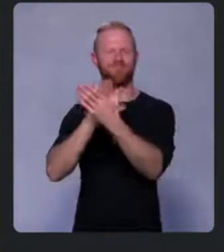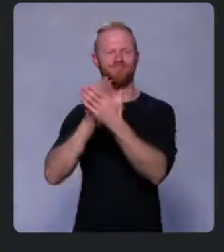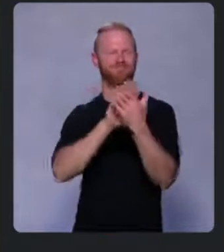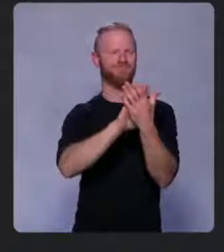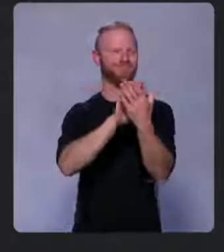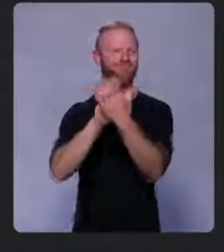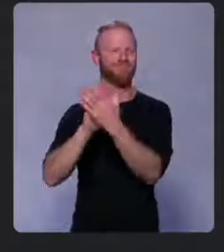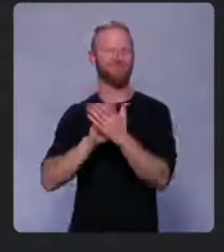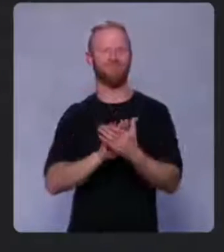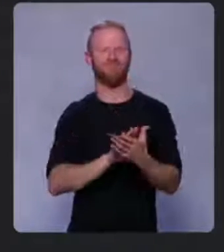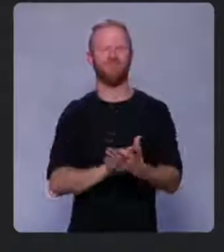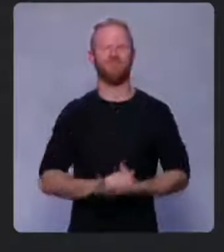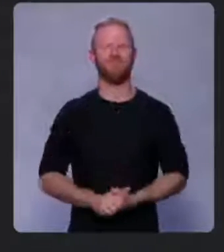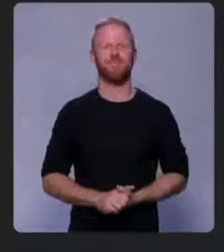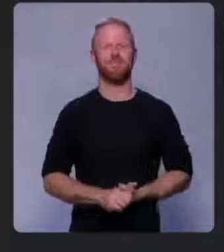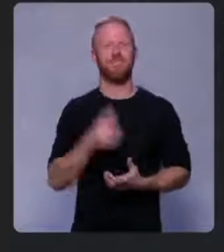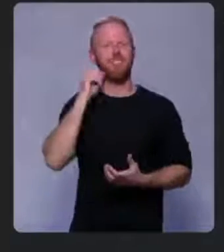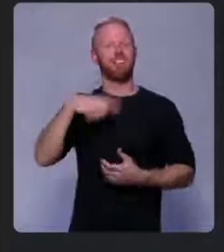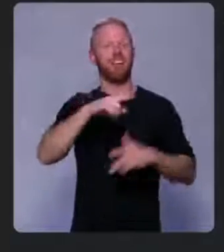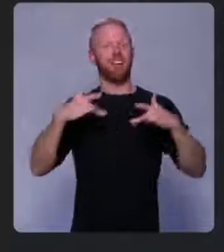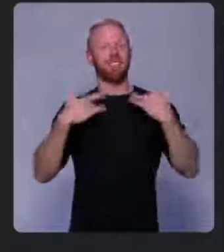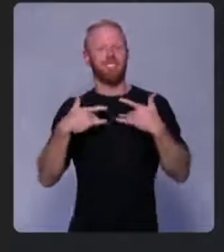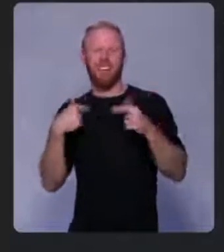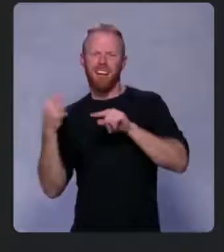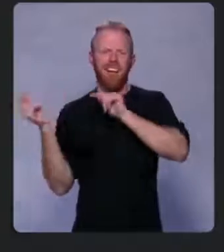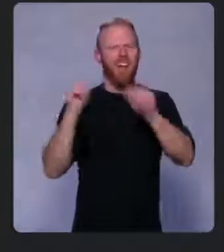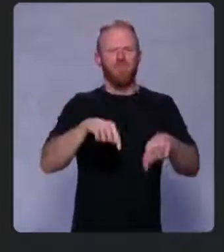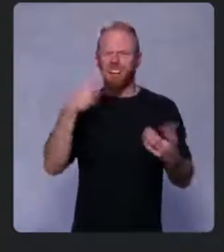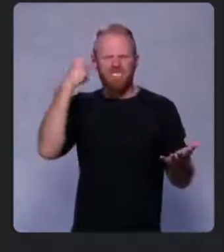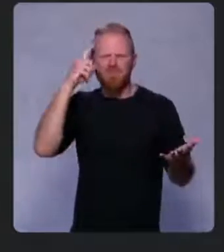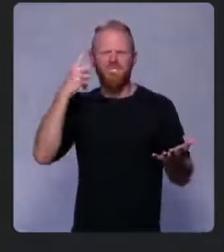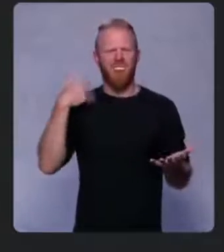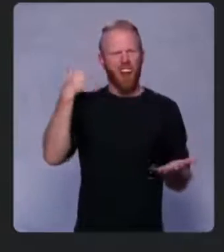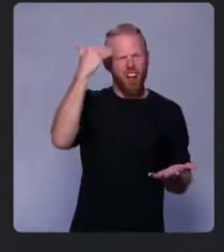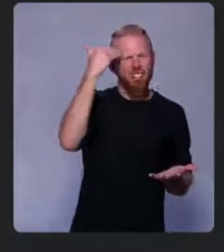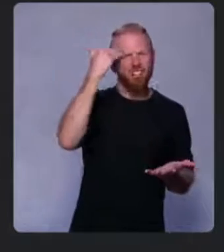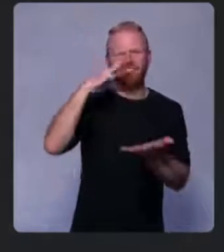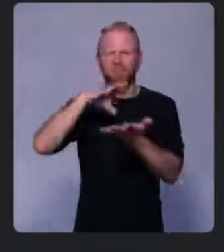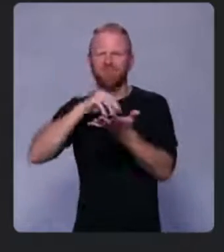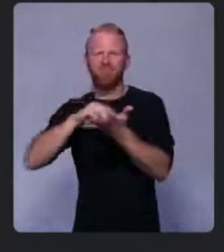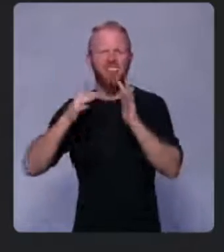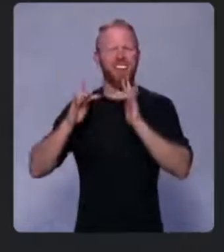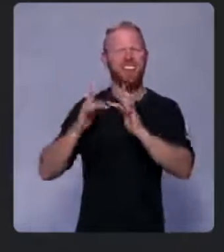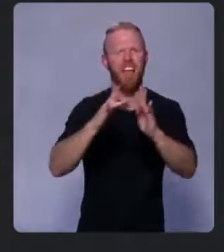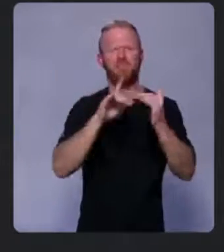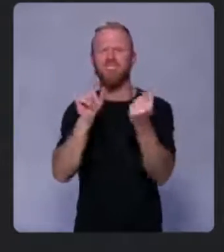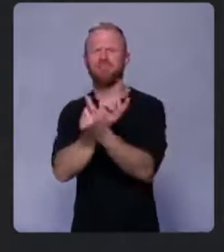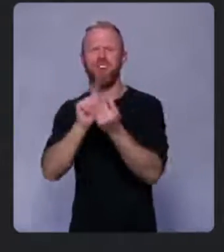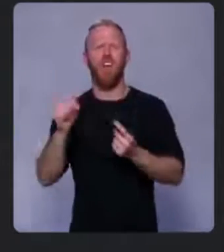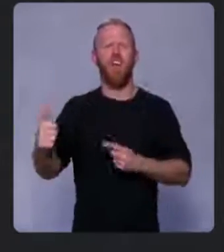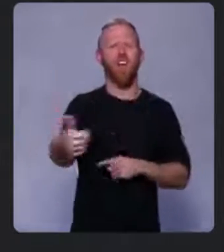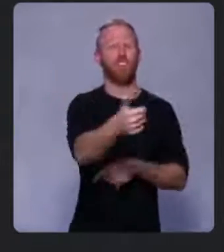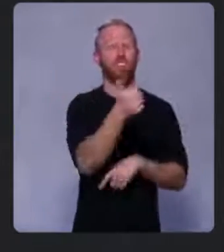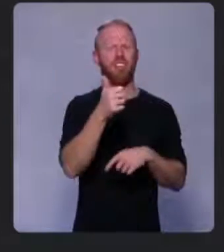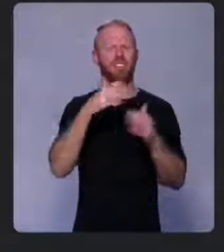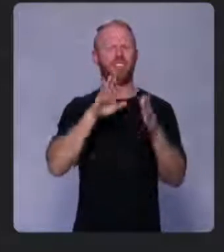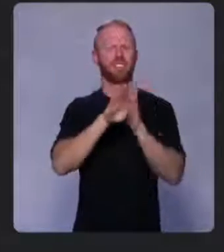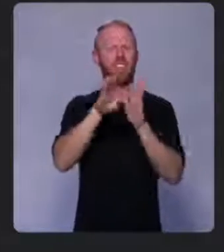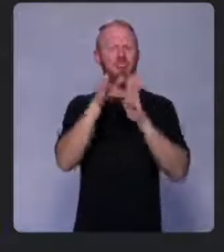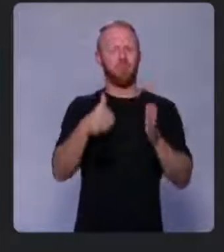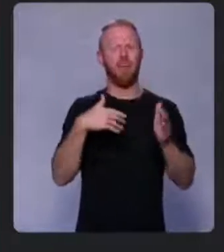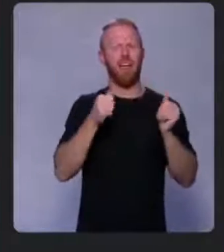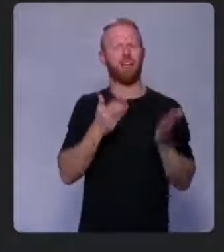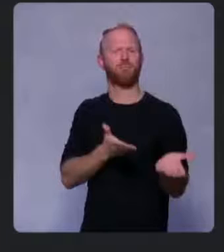in a minute, you'll hear the latest on Flutter working with you, the developer community. Next up, it's the Flutter team. It's been great working with them to add